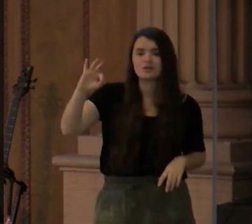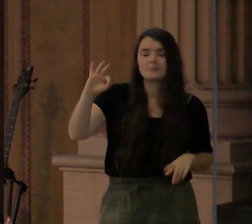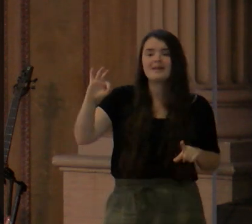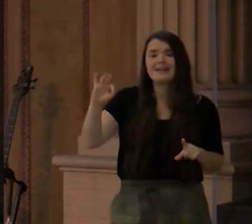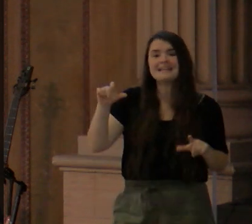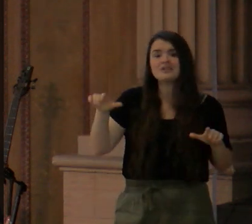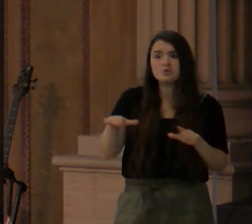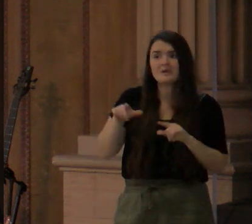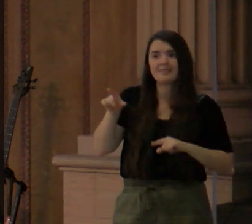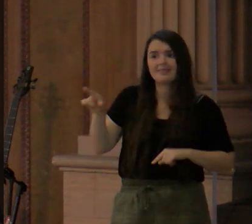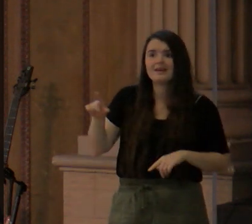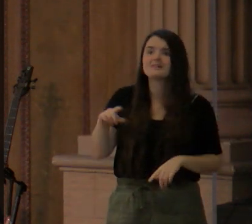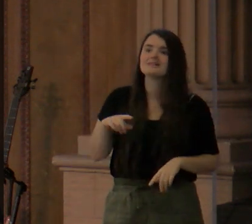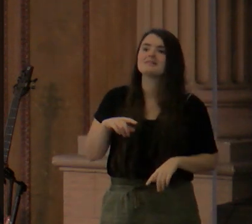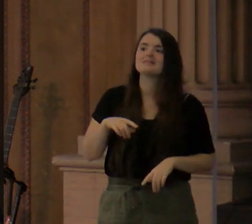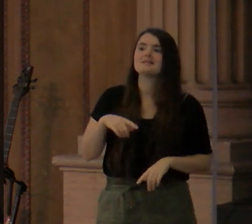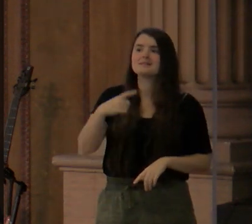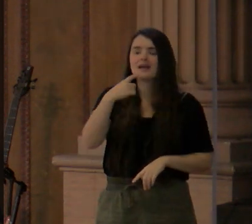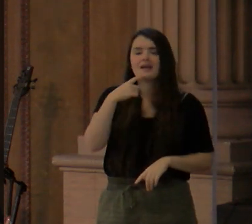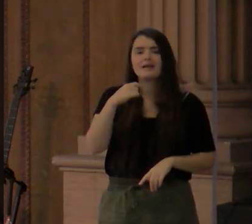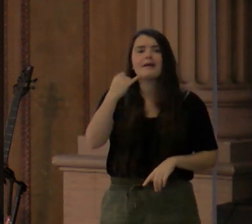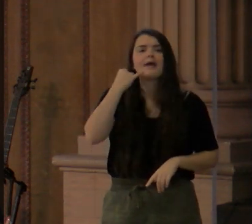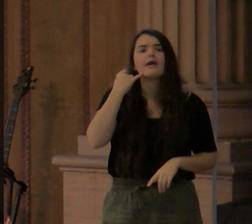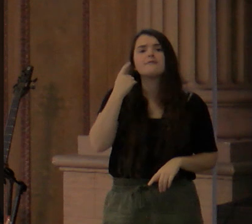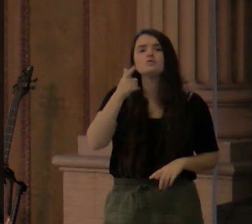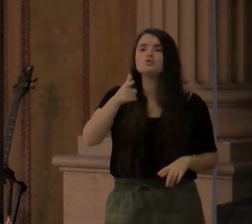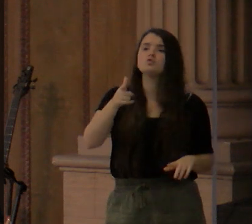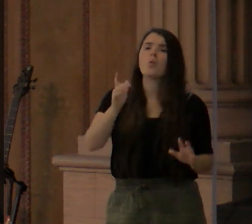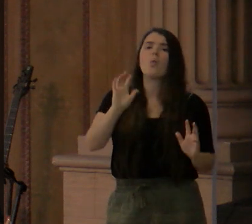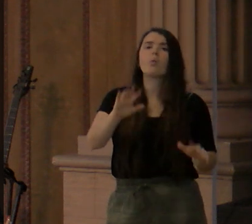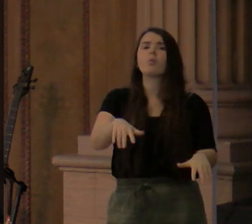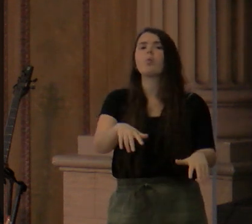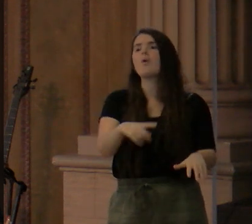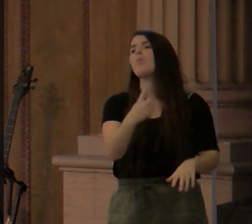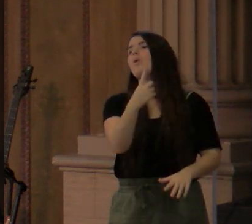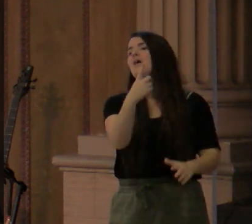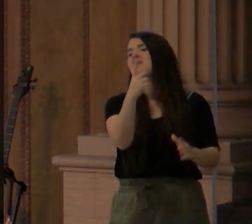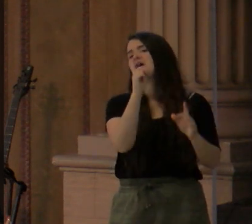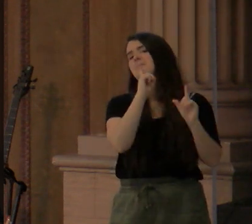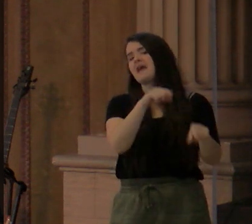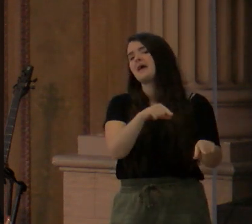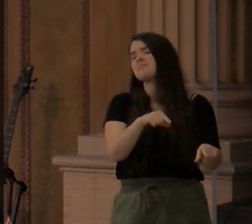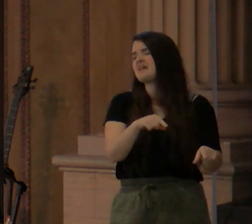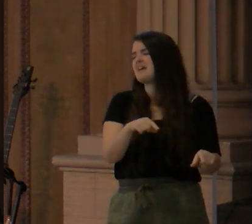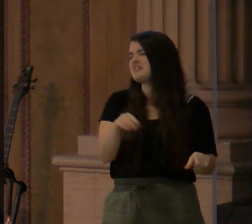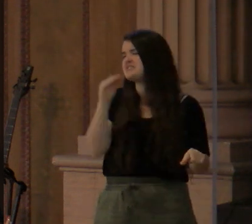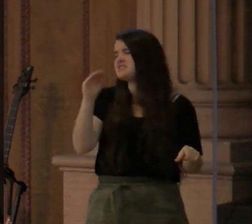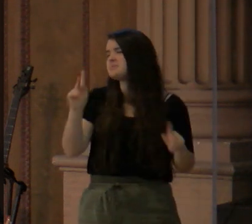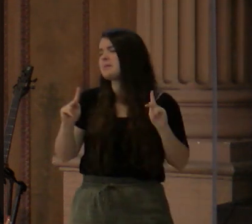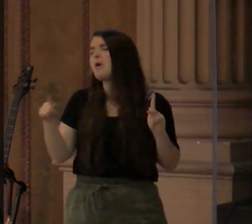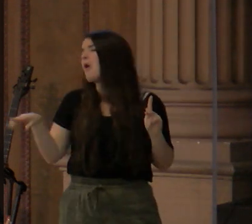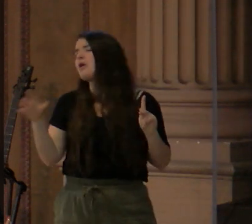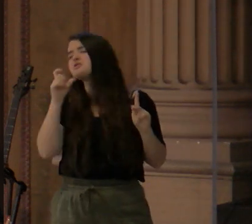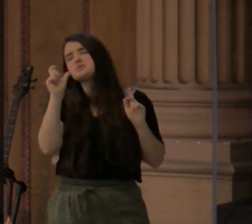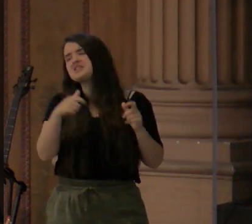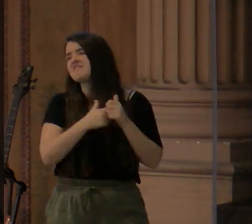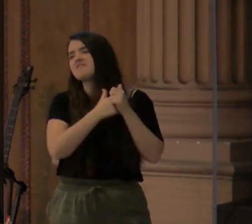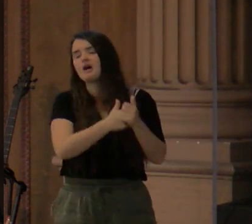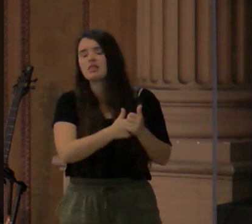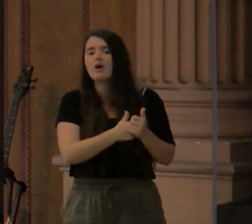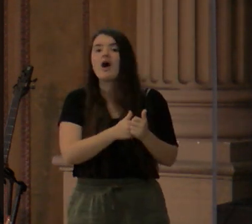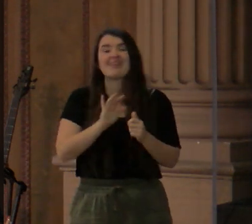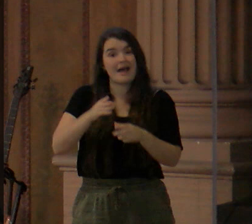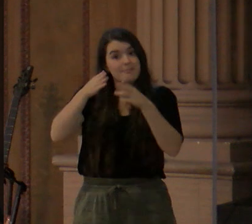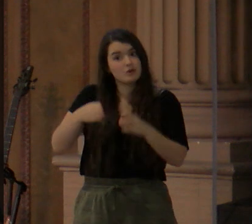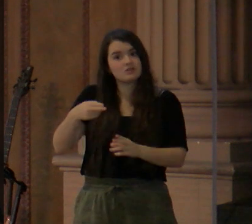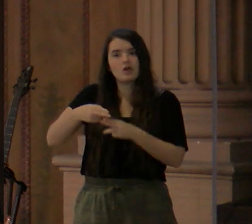5, 19, he says, therefore, whoever relaxes one of the least of these commandments and teaches others to do the same will be called least